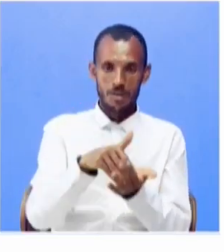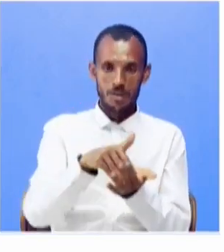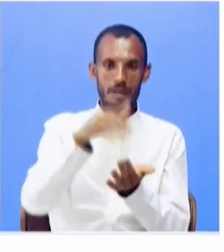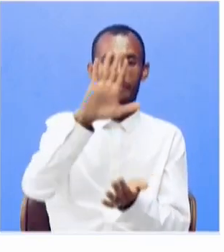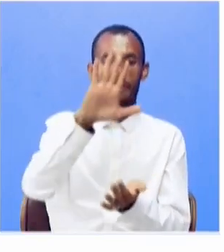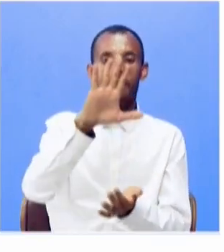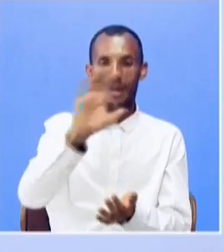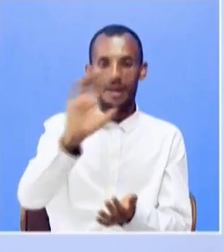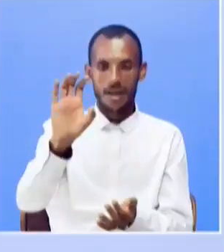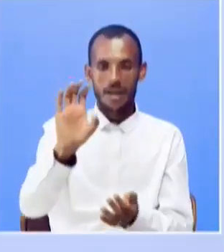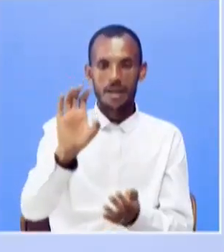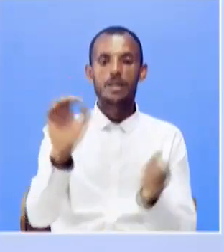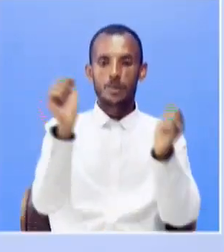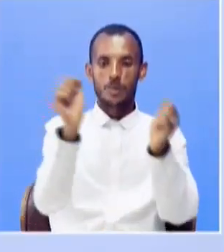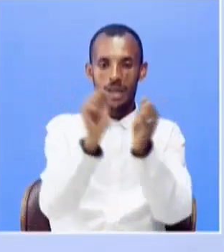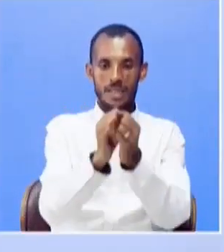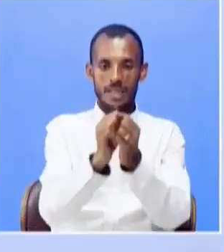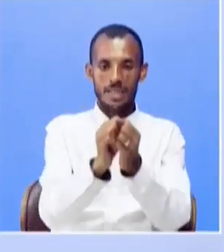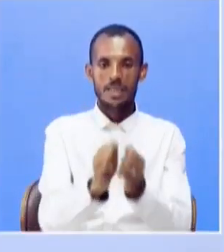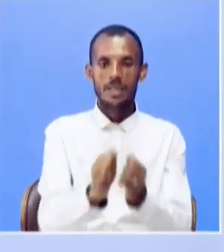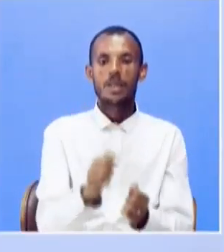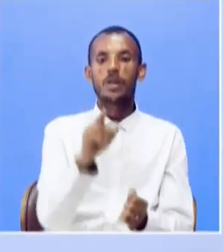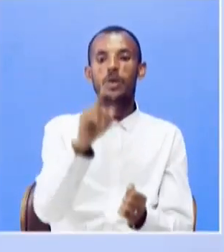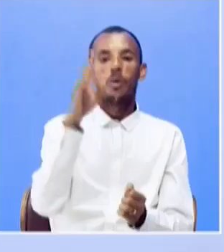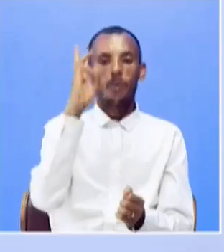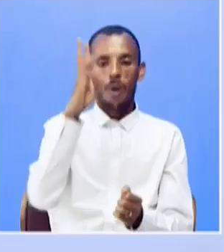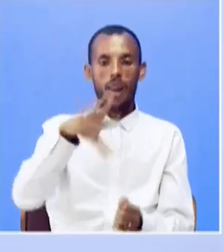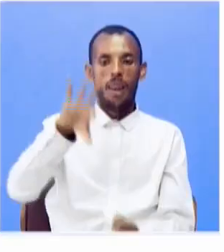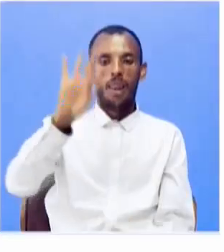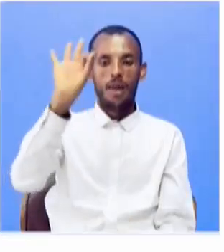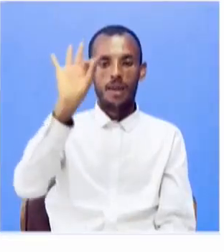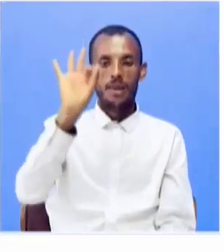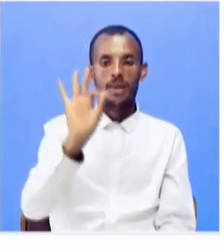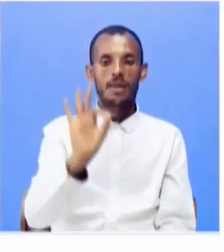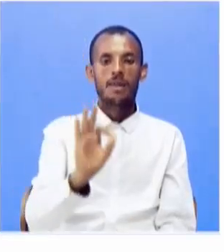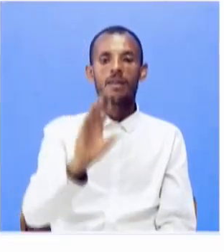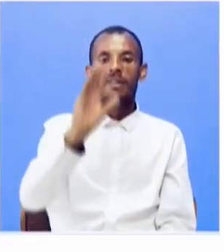7,500. Together, you will have